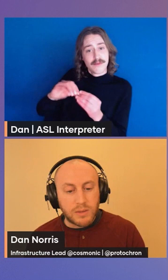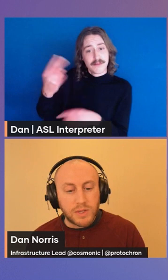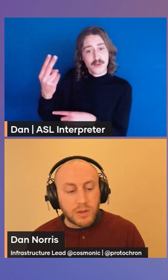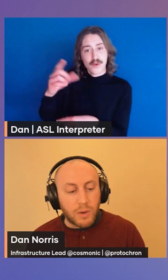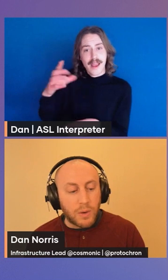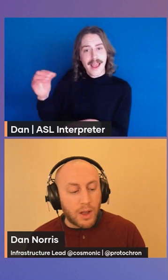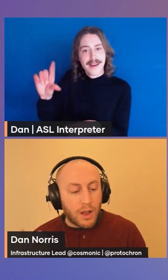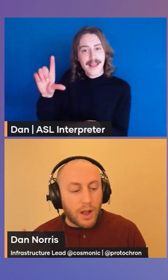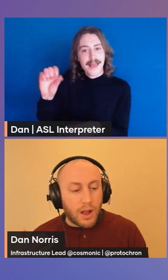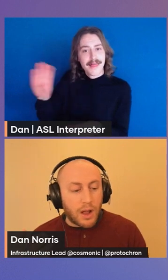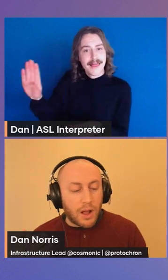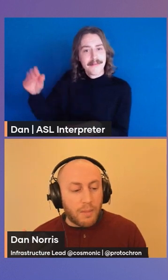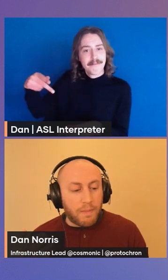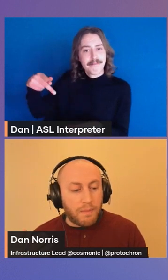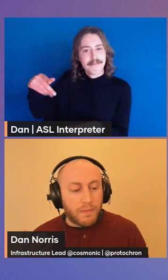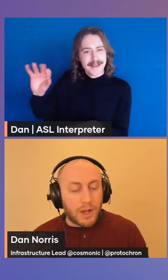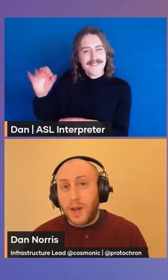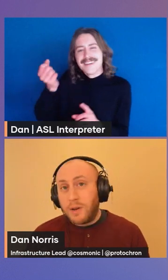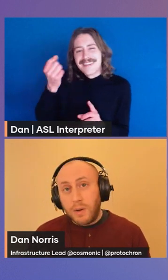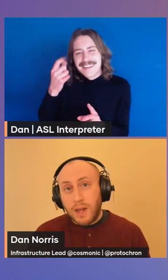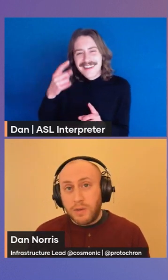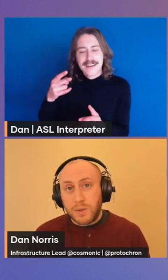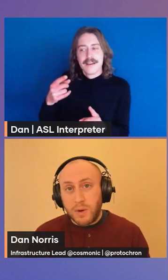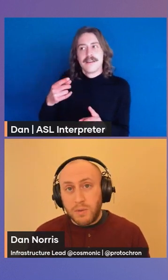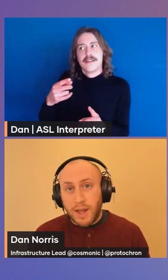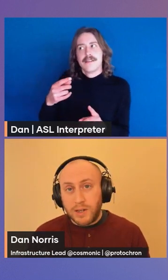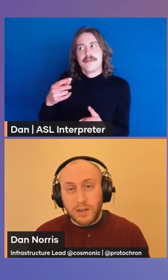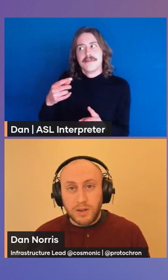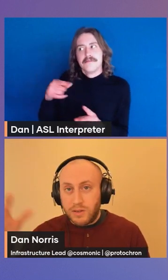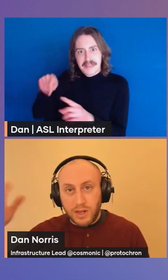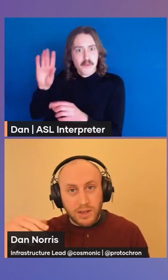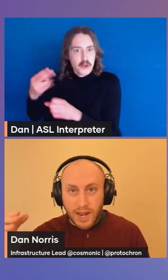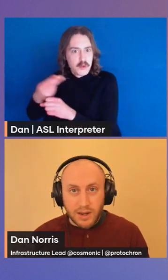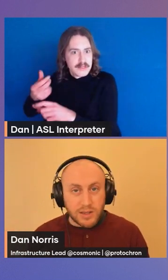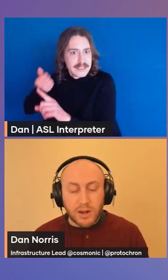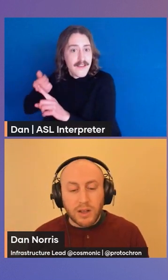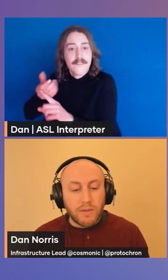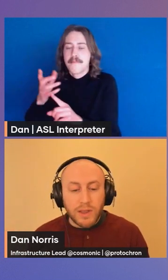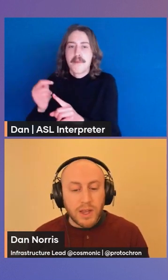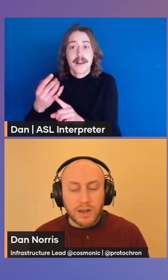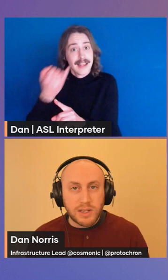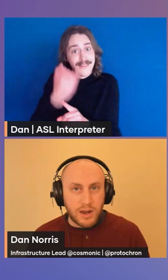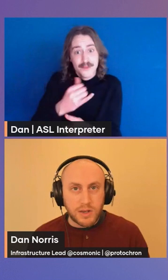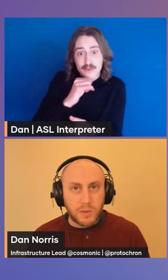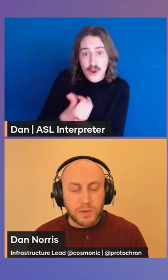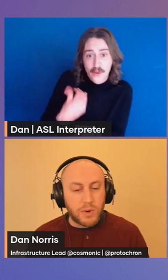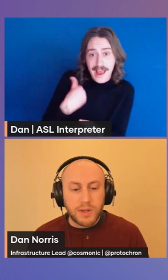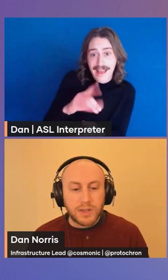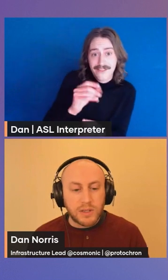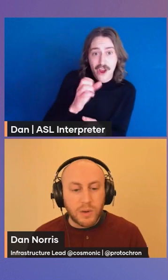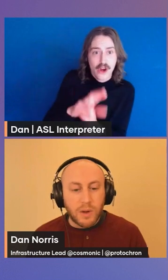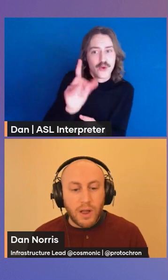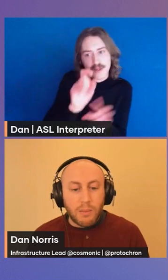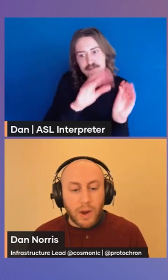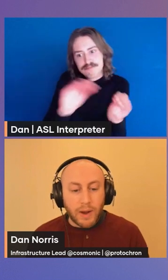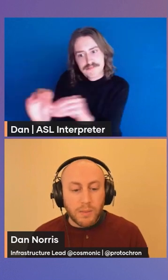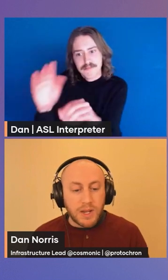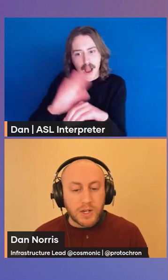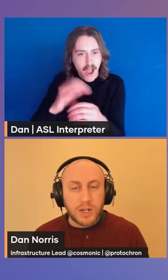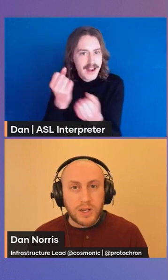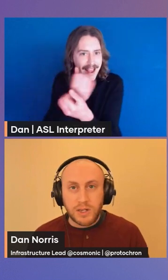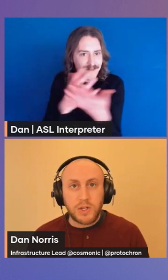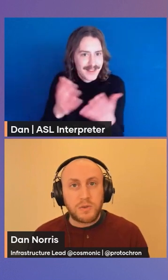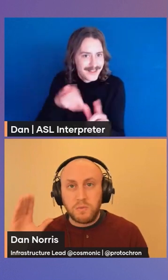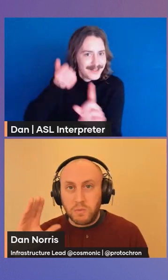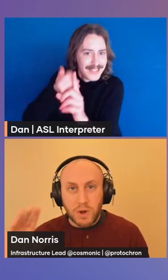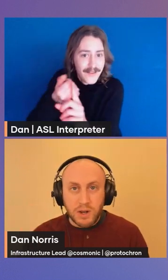system. So I tried going down this road actually and like hand installing everything and decided it just wasn't worth it. So my recommendation